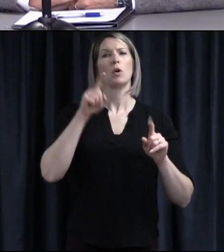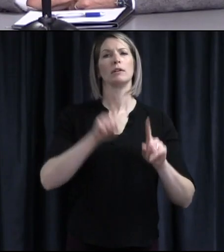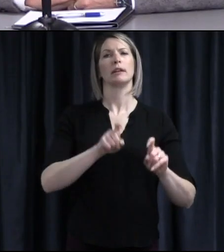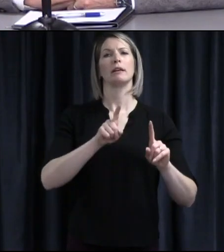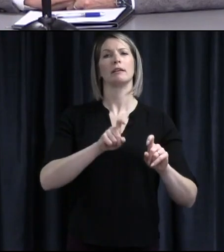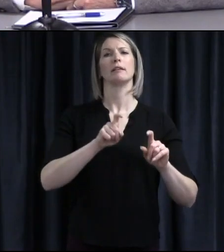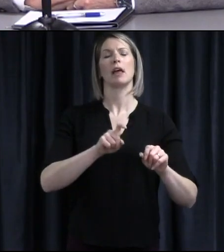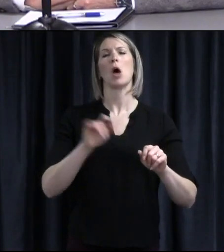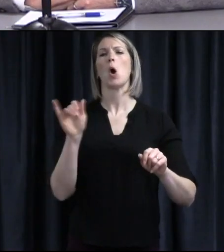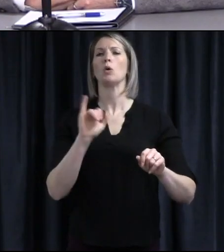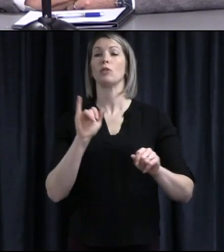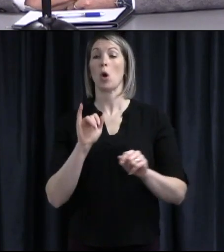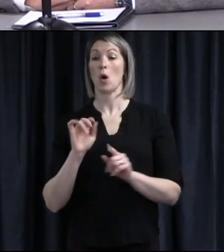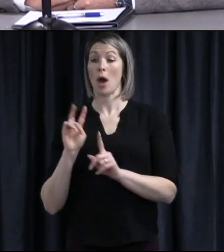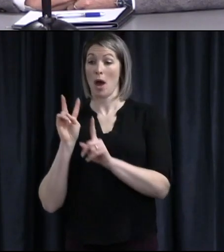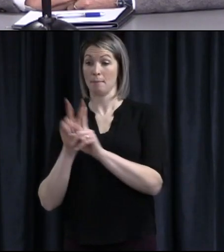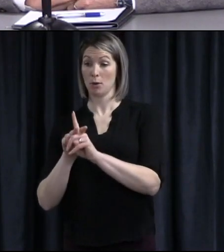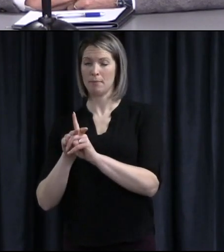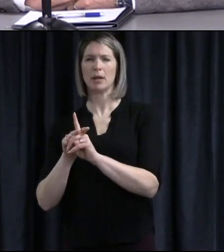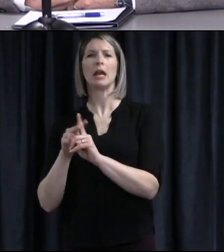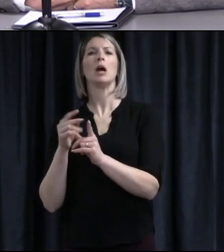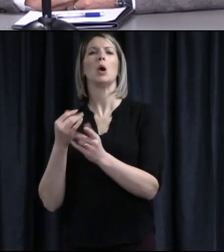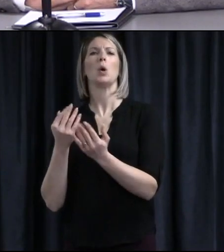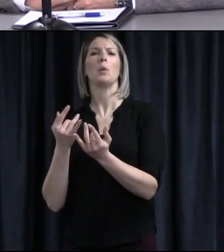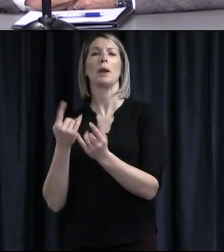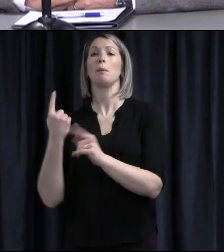get an appointment at the mobile site?